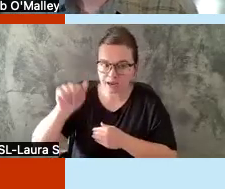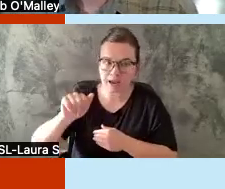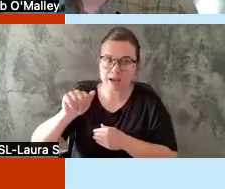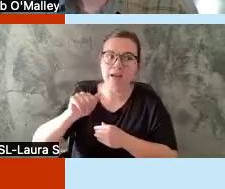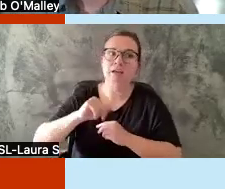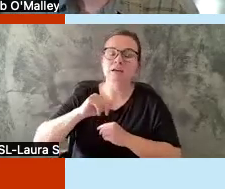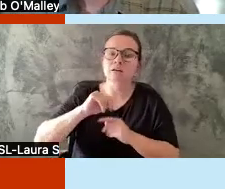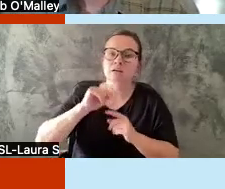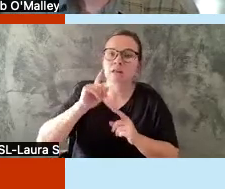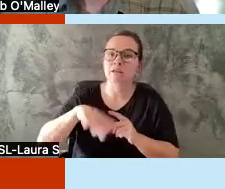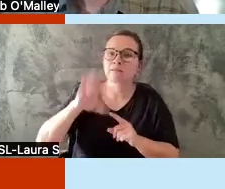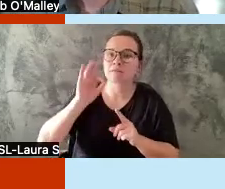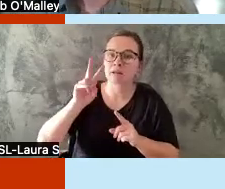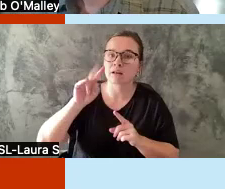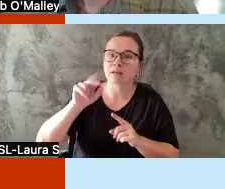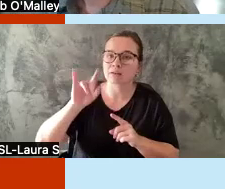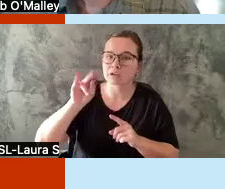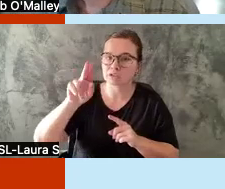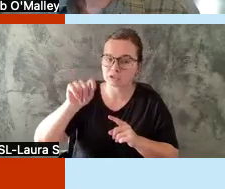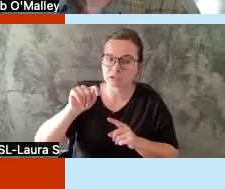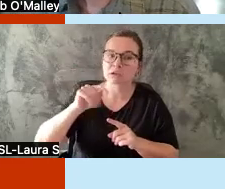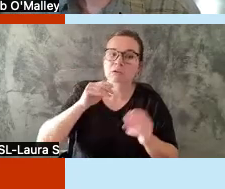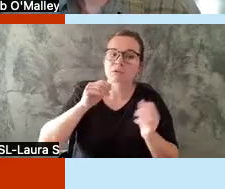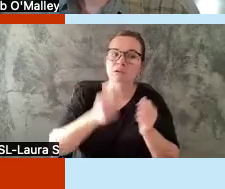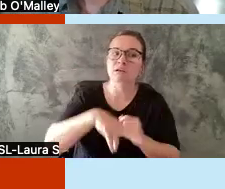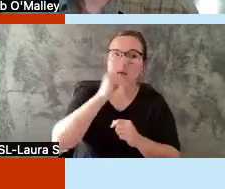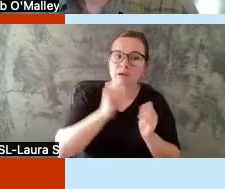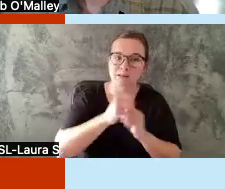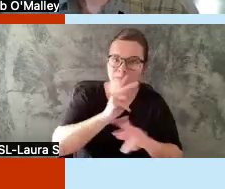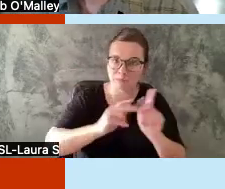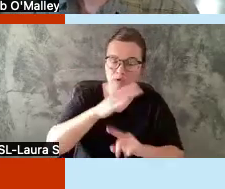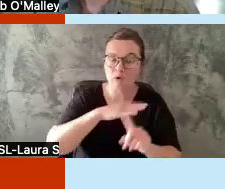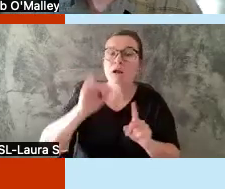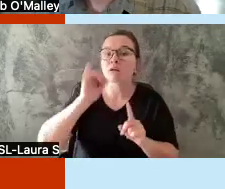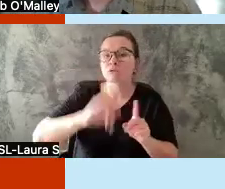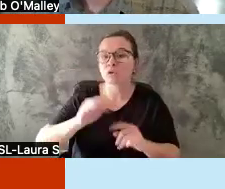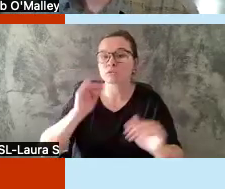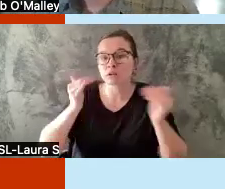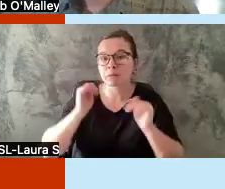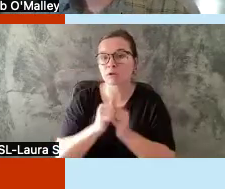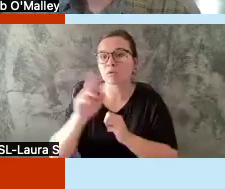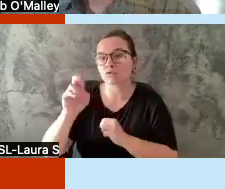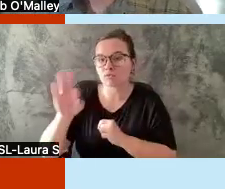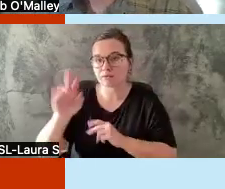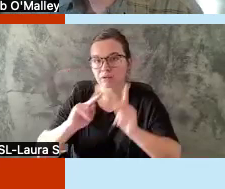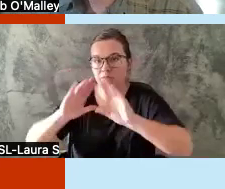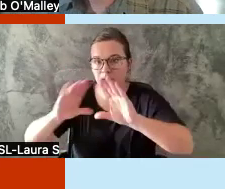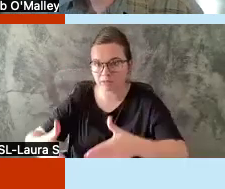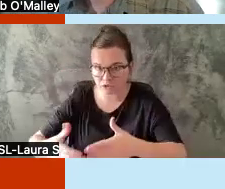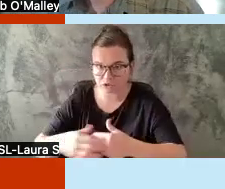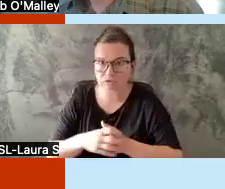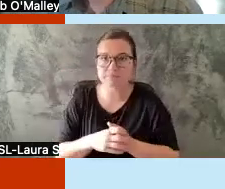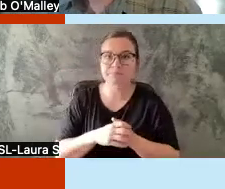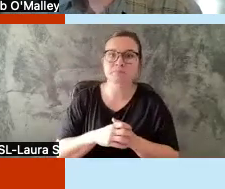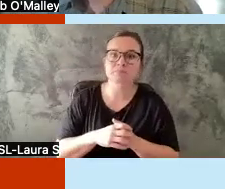variation is high among people, and those DNA variants are then compared to reference populations, which